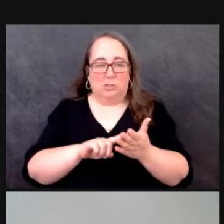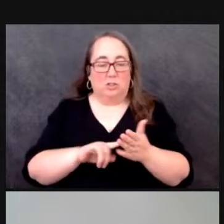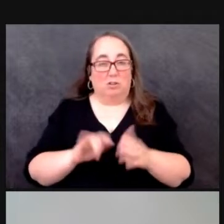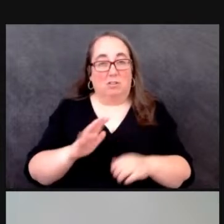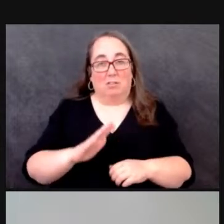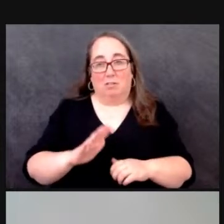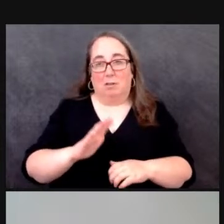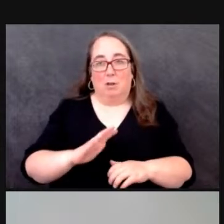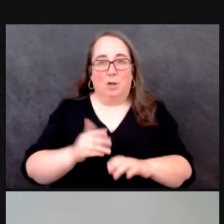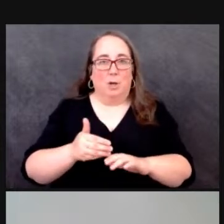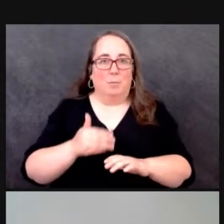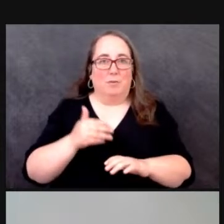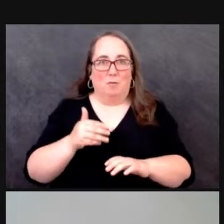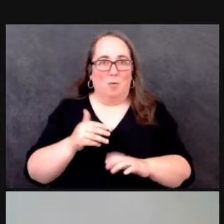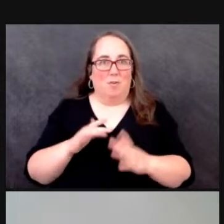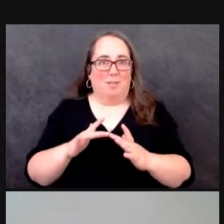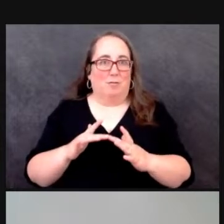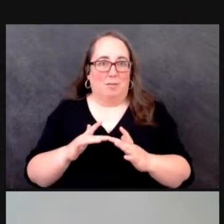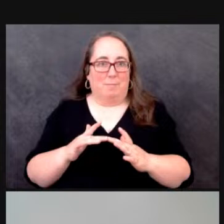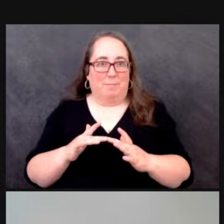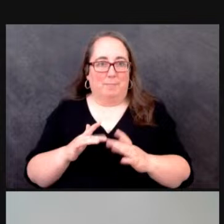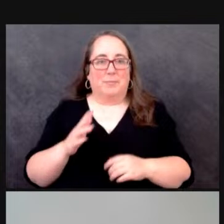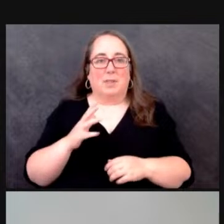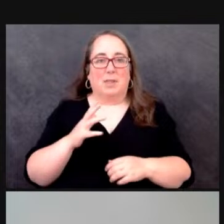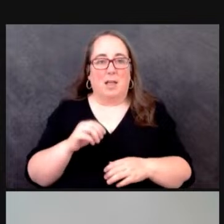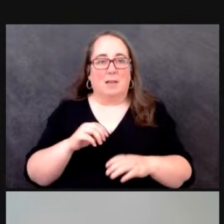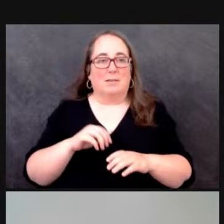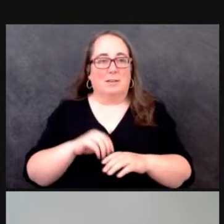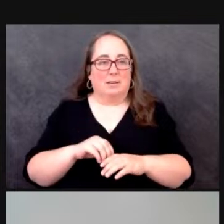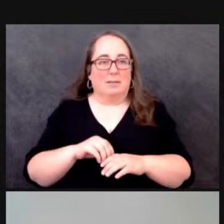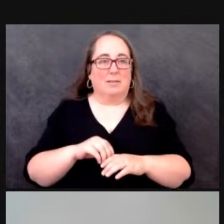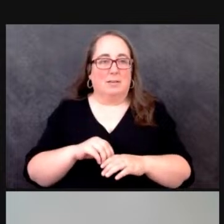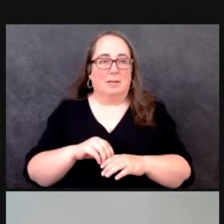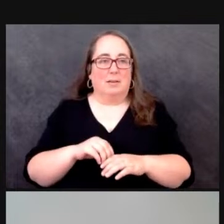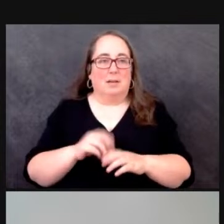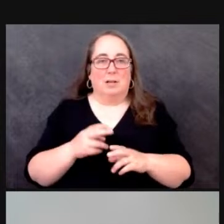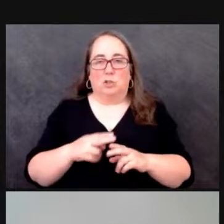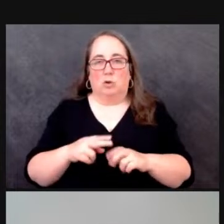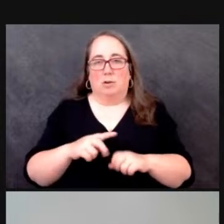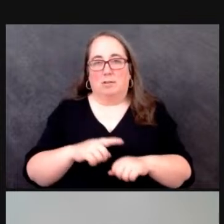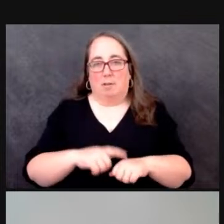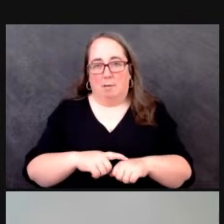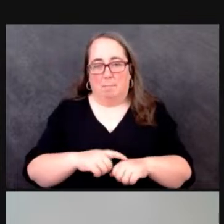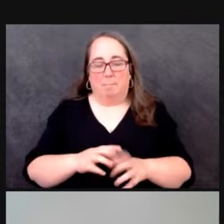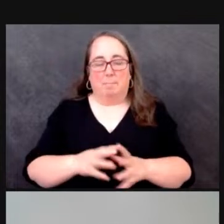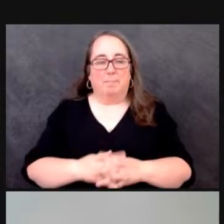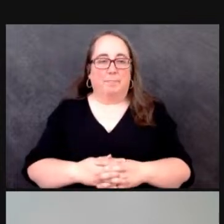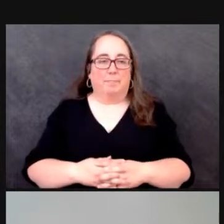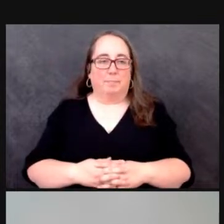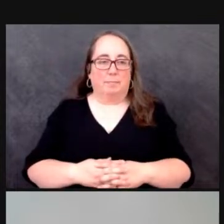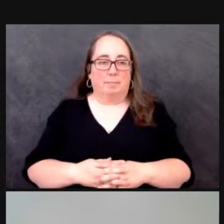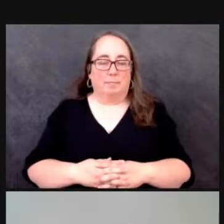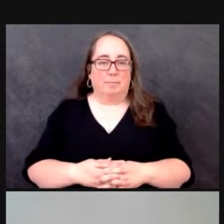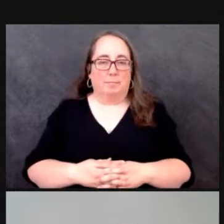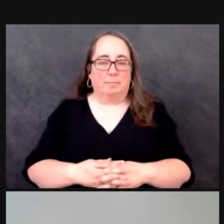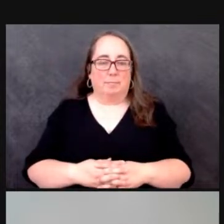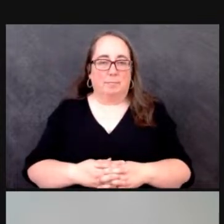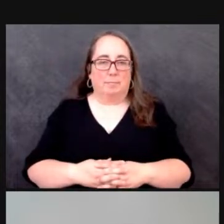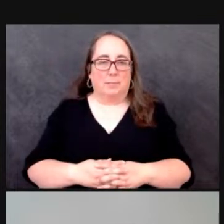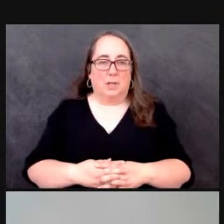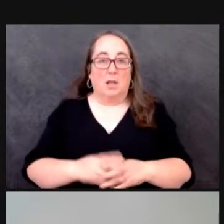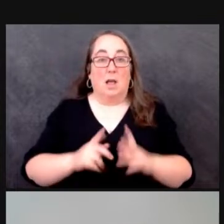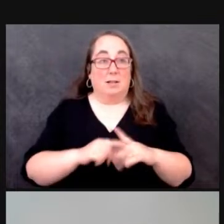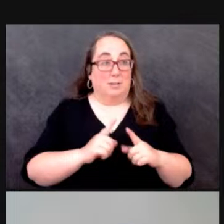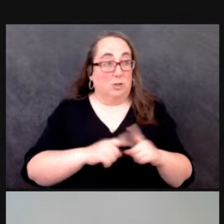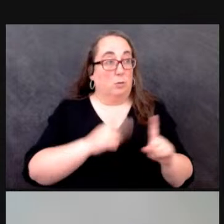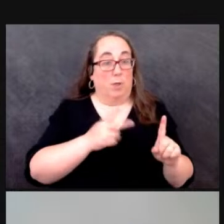long before the digital age and in a relatively short time span. As I began to pull the descriptions together